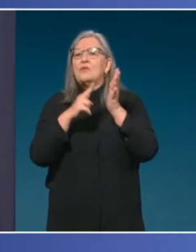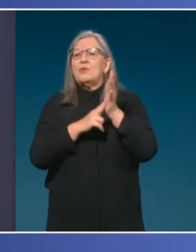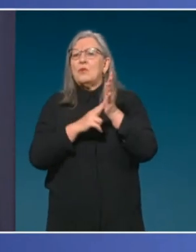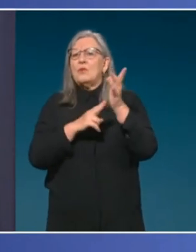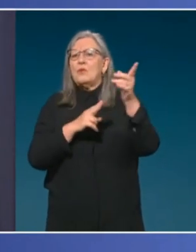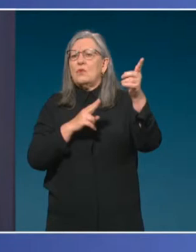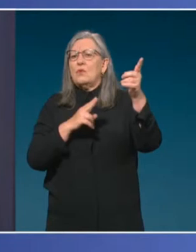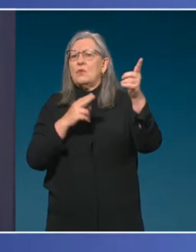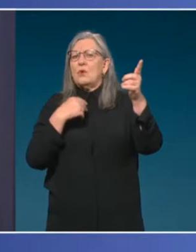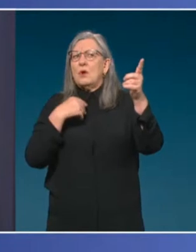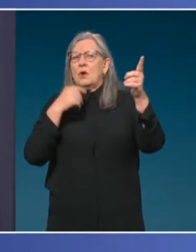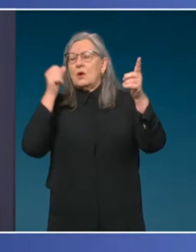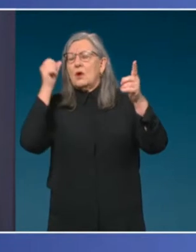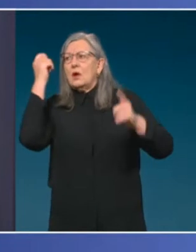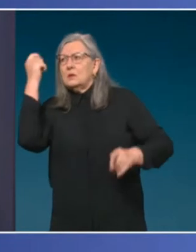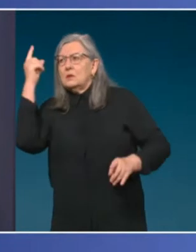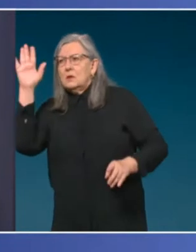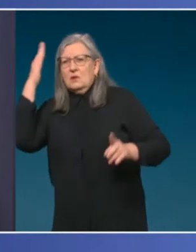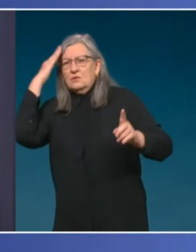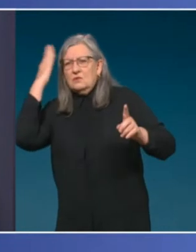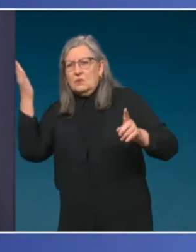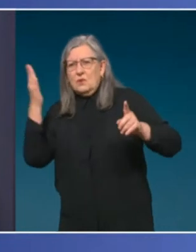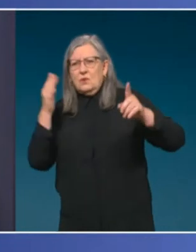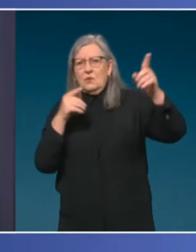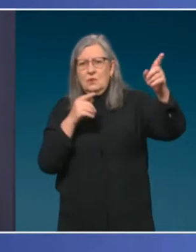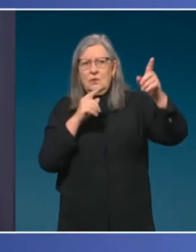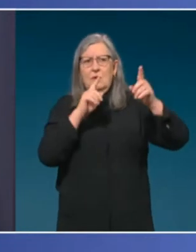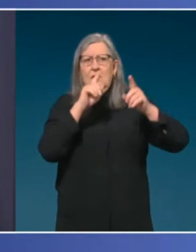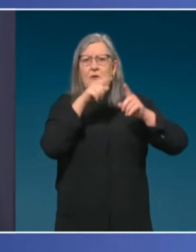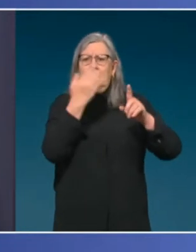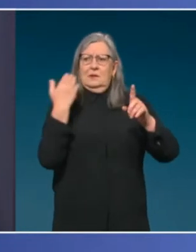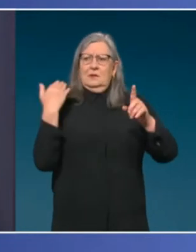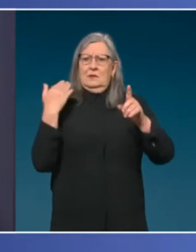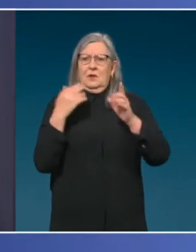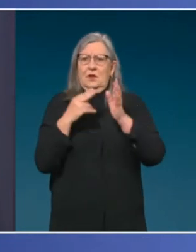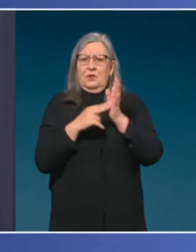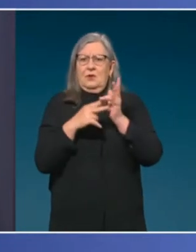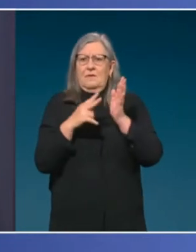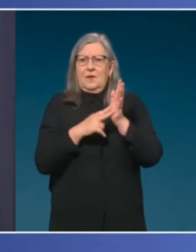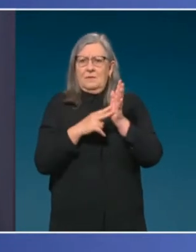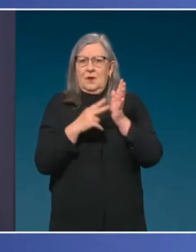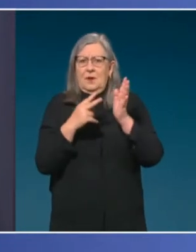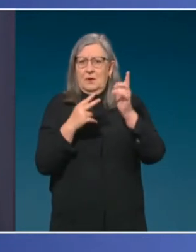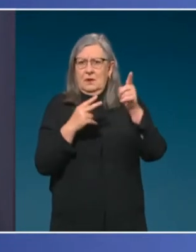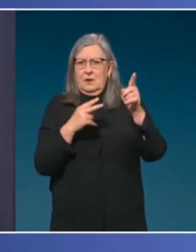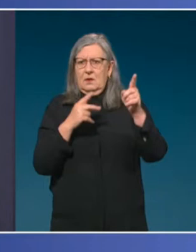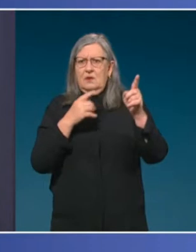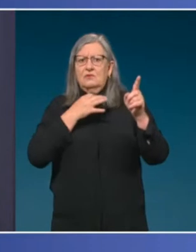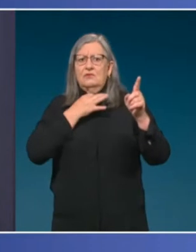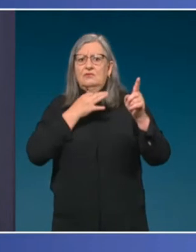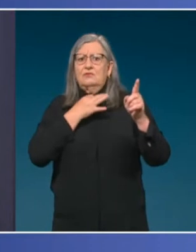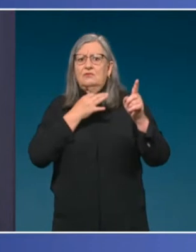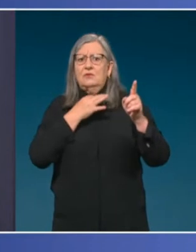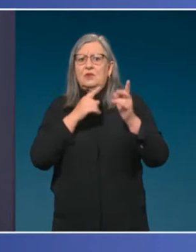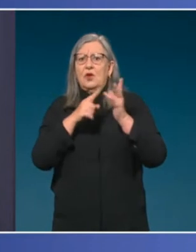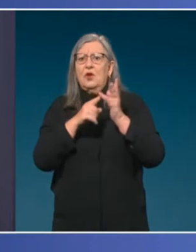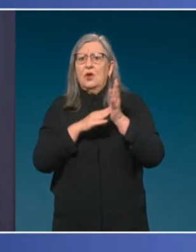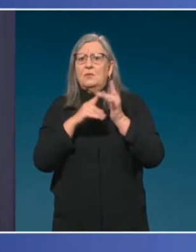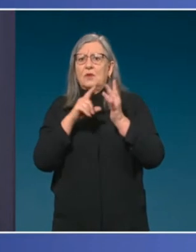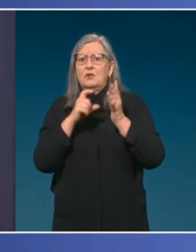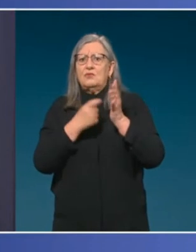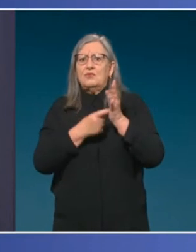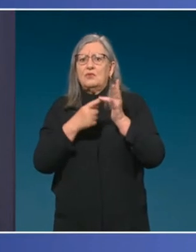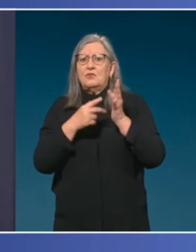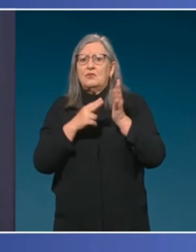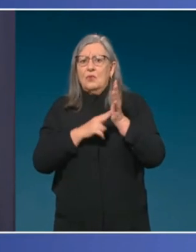from the 28th of November, the overall risk related to Omicron is considered very high, but then they also say, you know, this is mainly